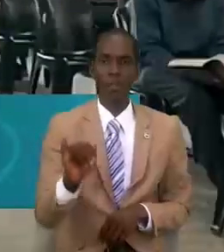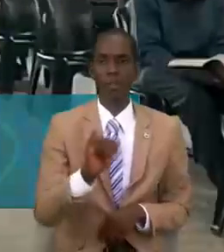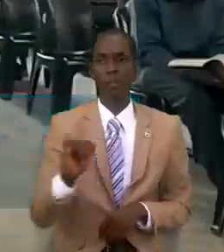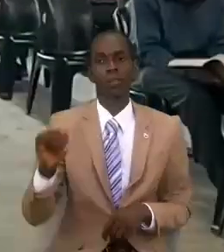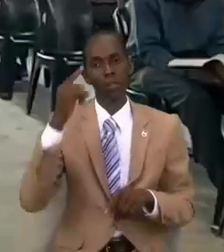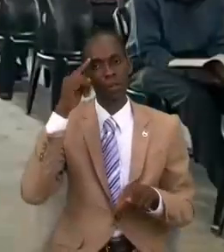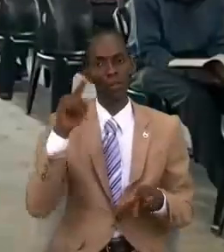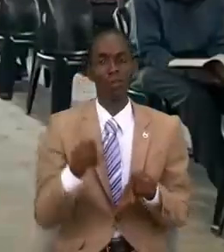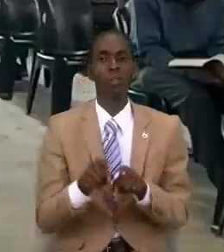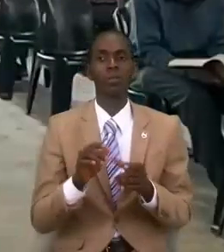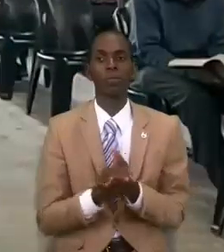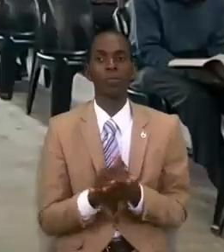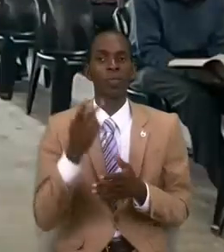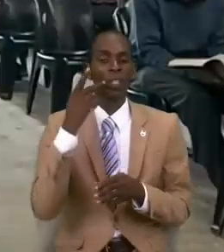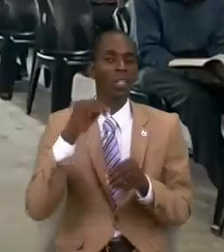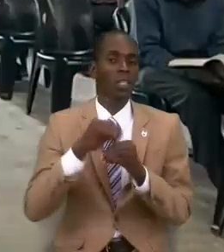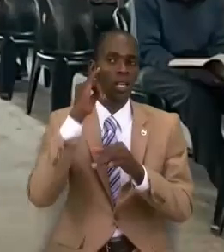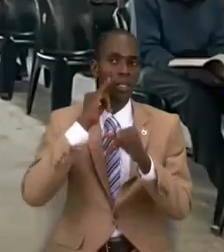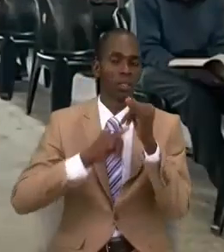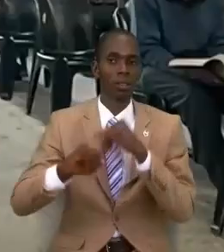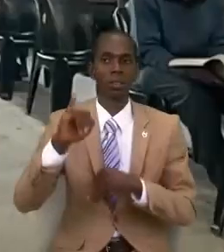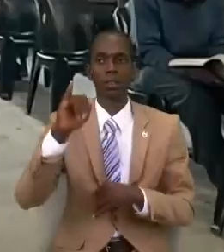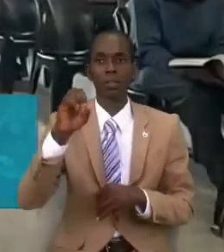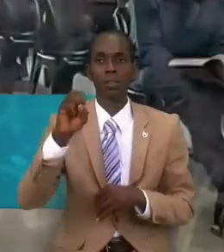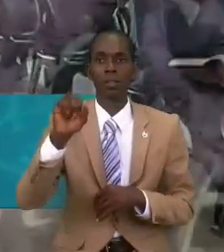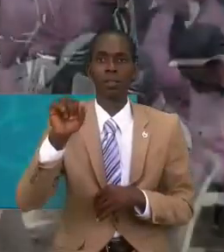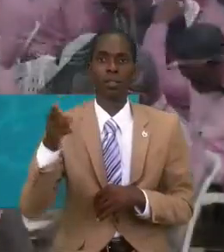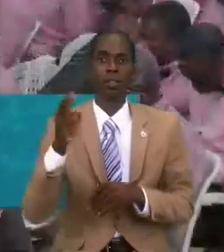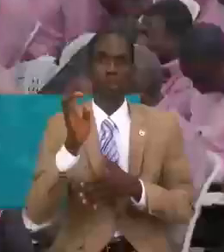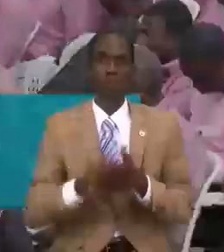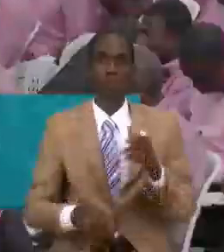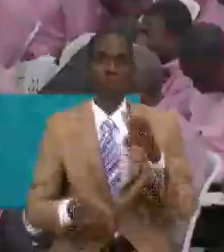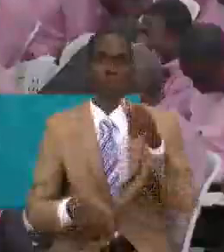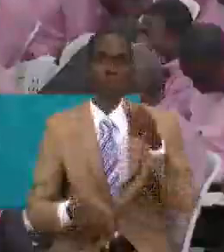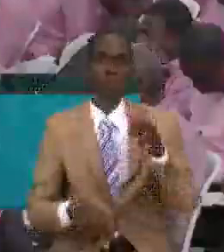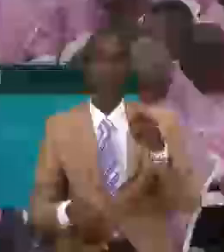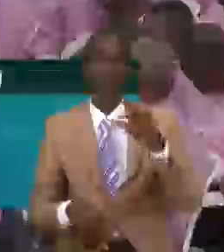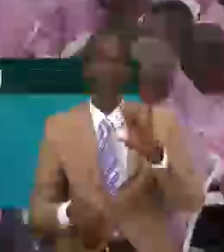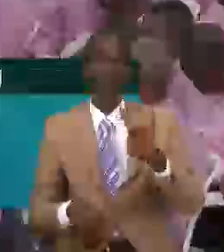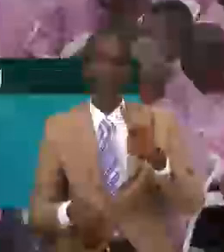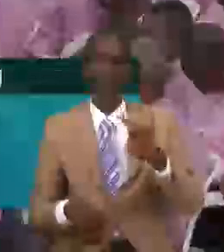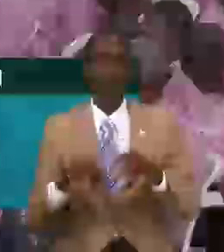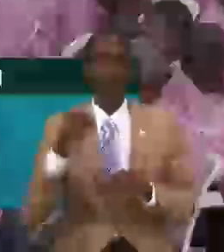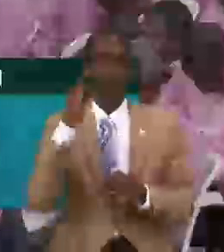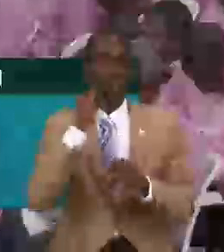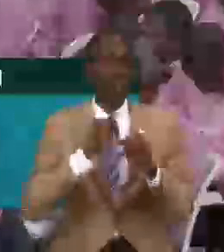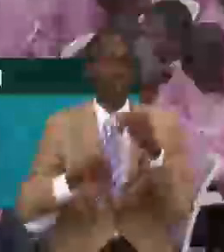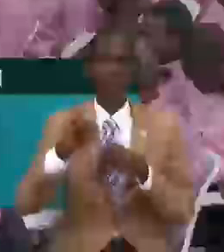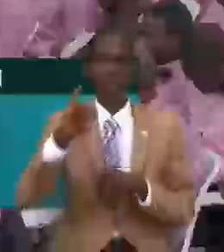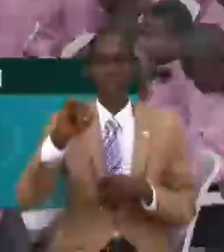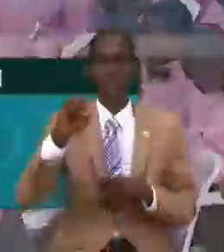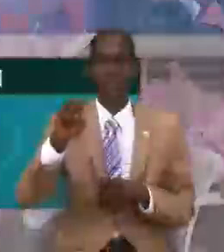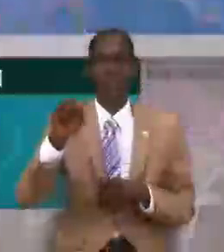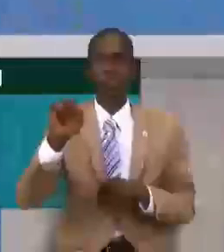and I'm reading from verse 16. Isaiah chapter 28, we're looking at verse